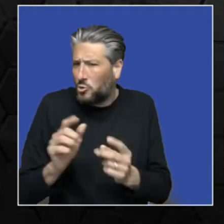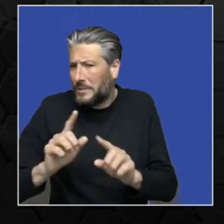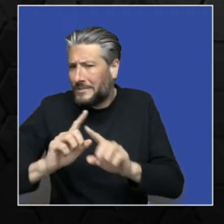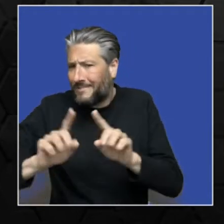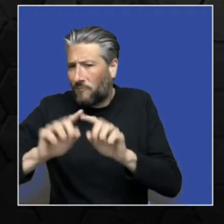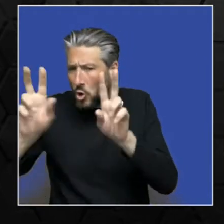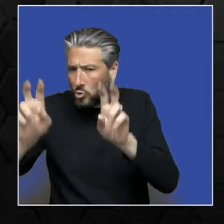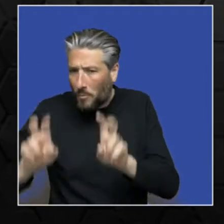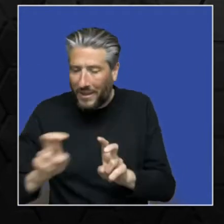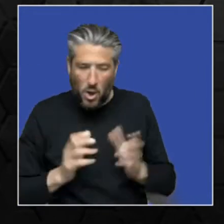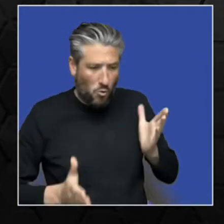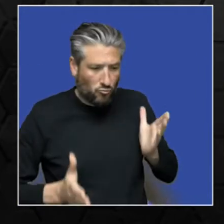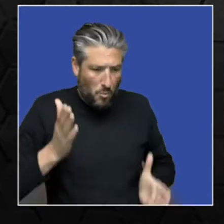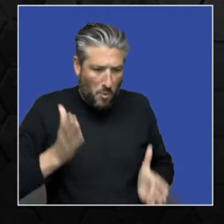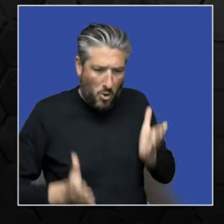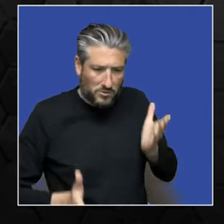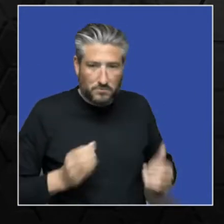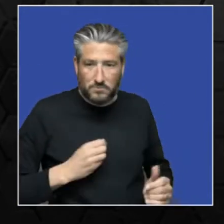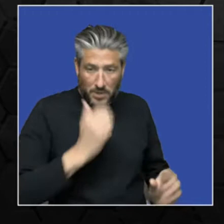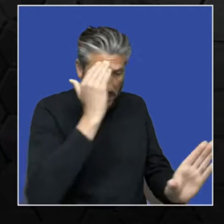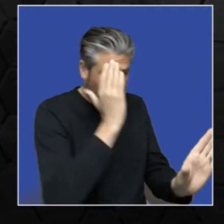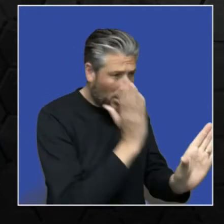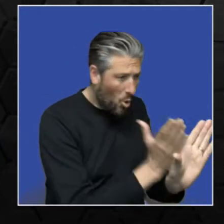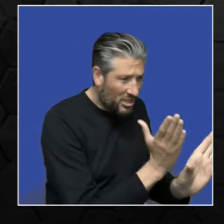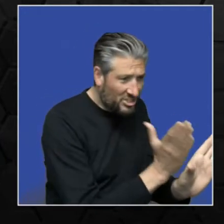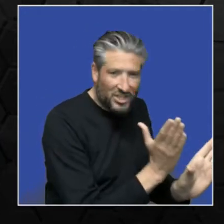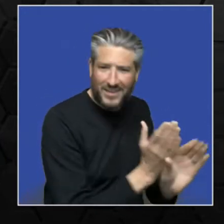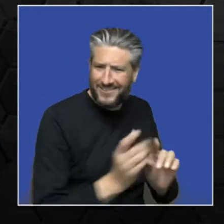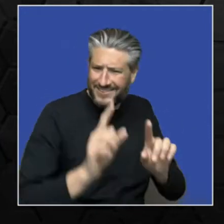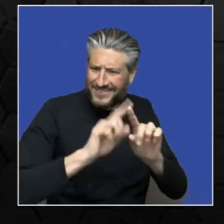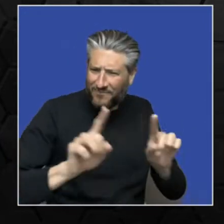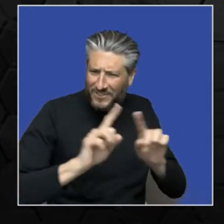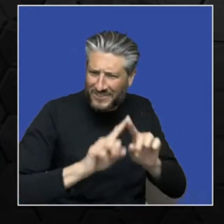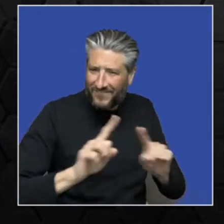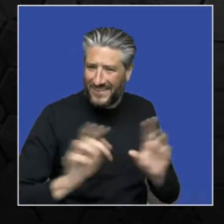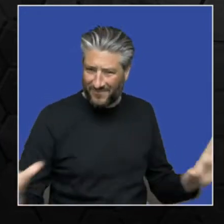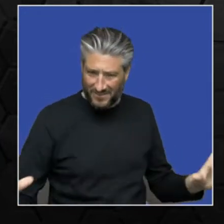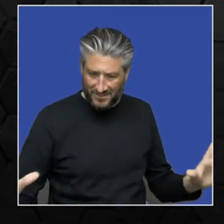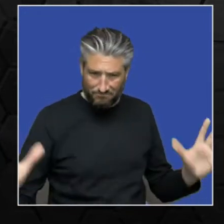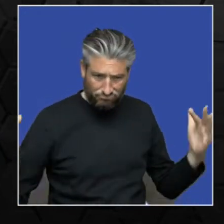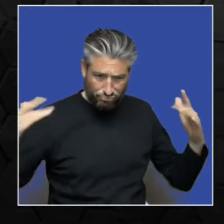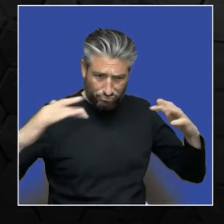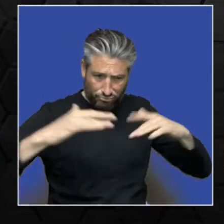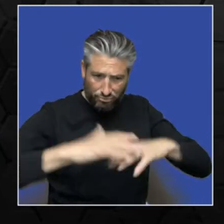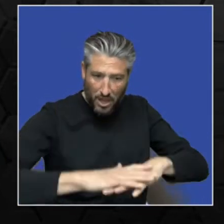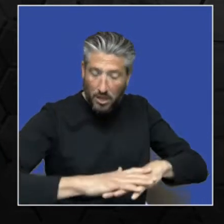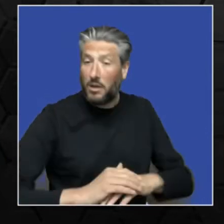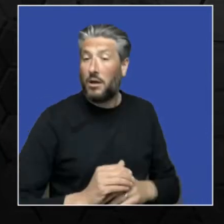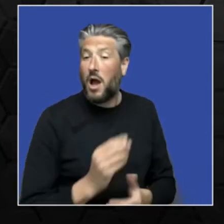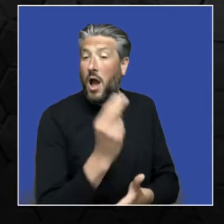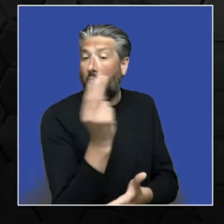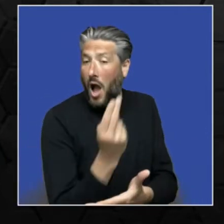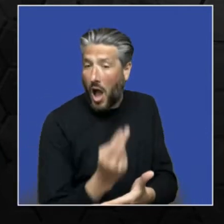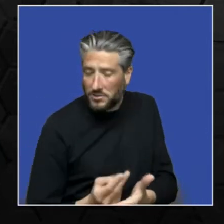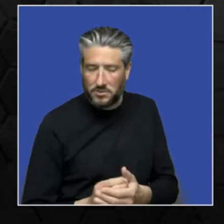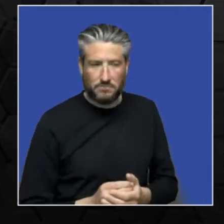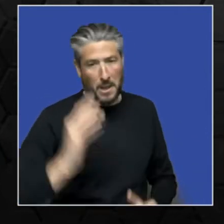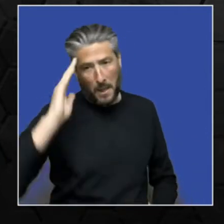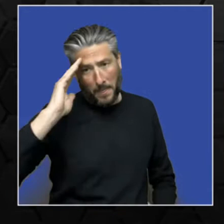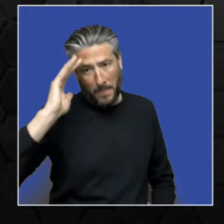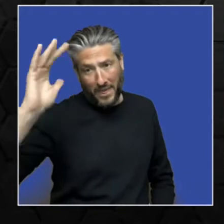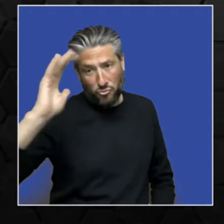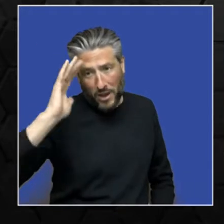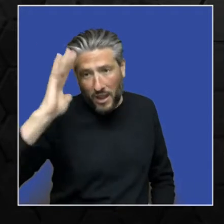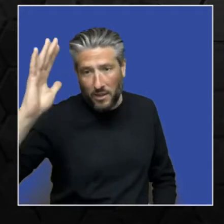and lots of different types of aspects, right? So art, a media theory and film and those kind of things.